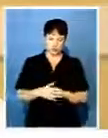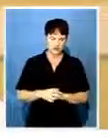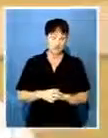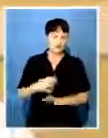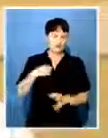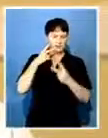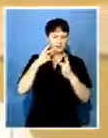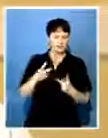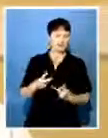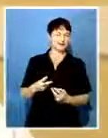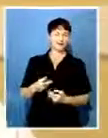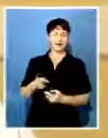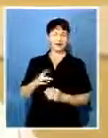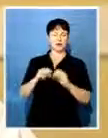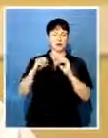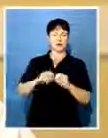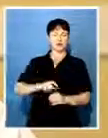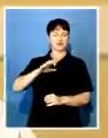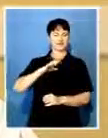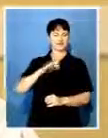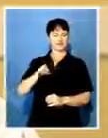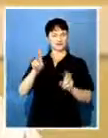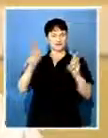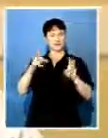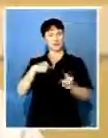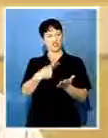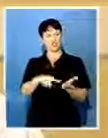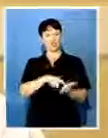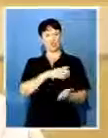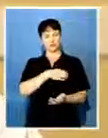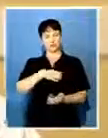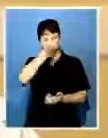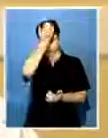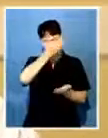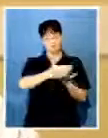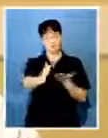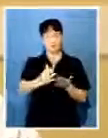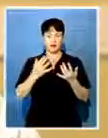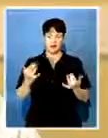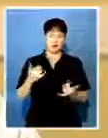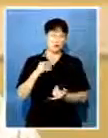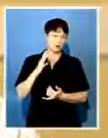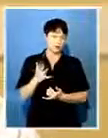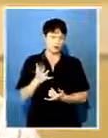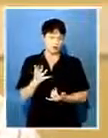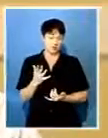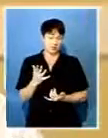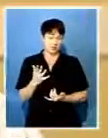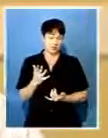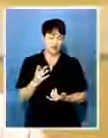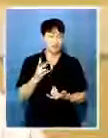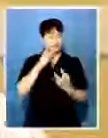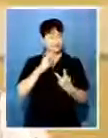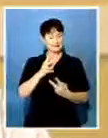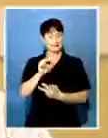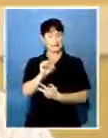the issue of the vote of no confidence. Obviously, it would have been nice if some